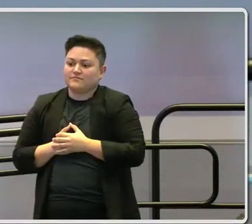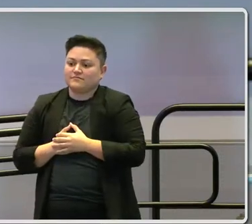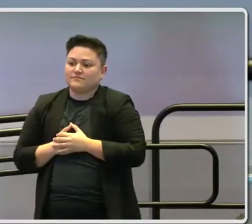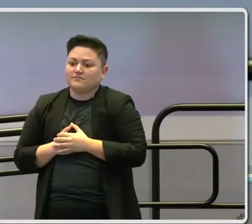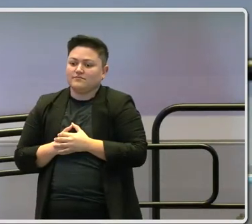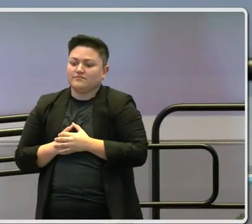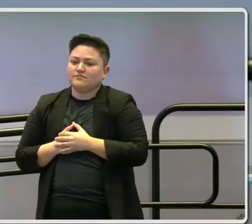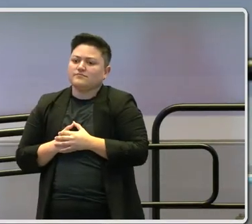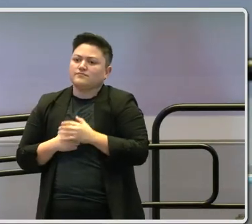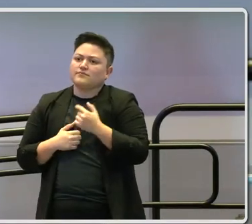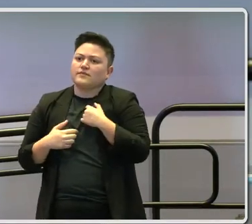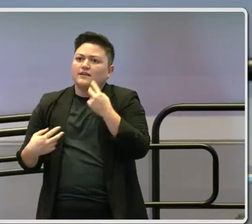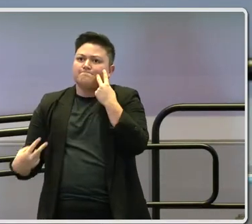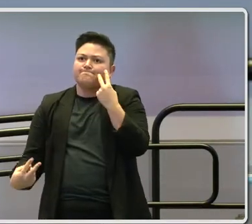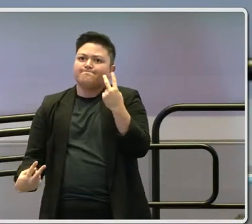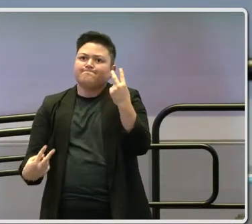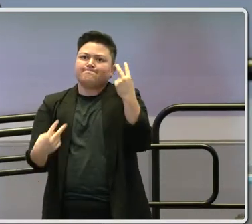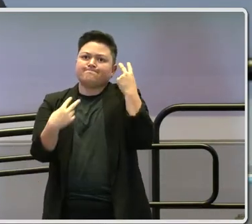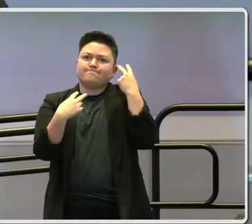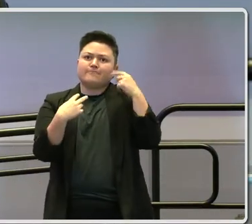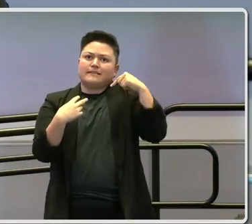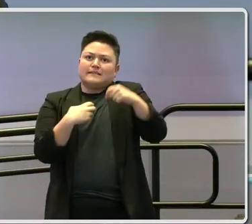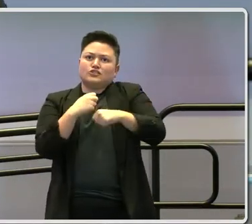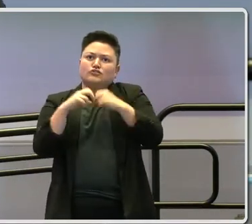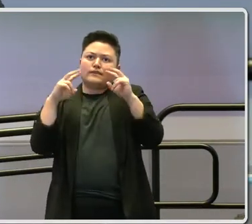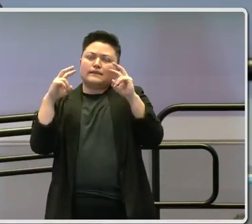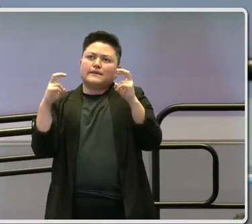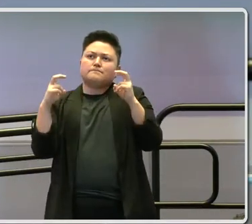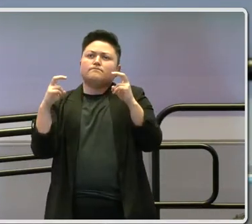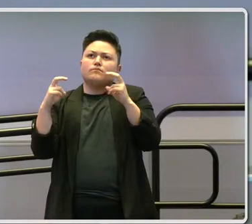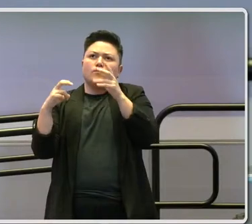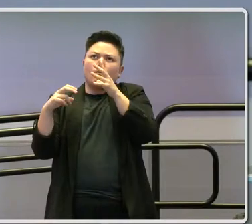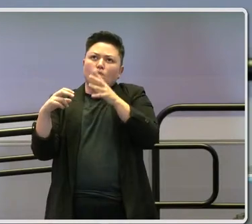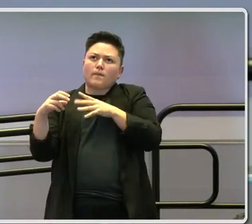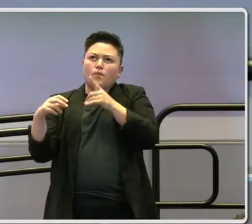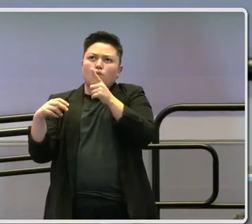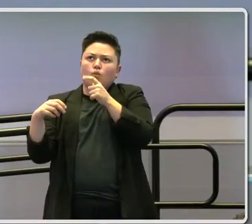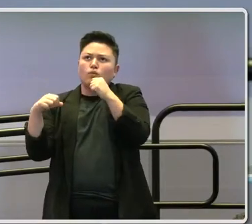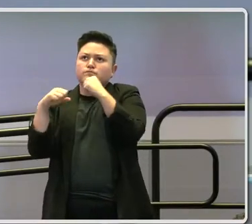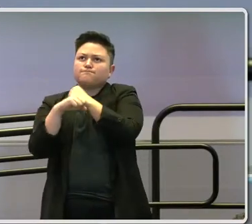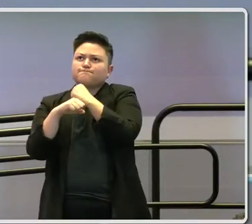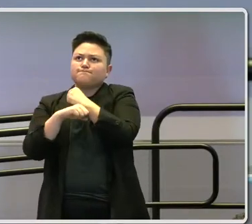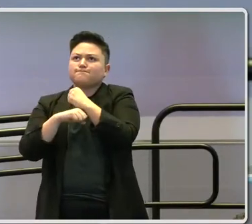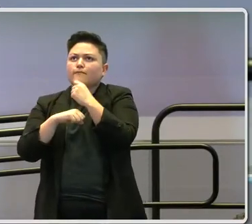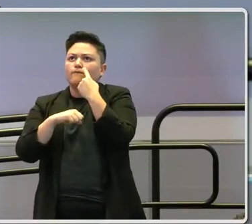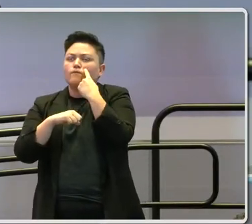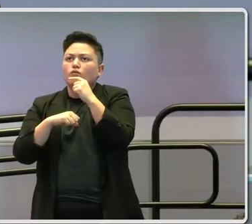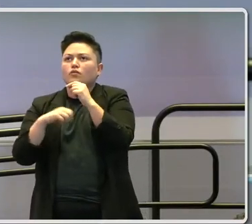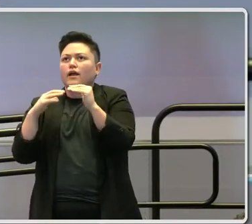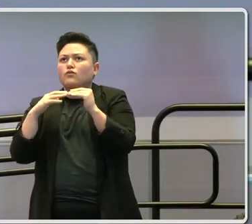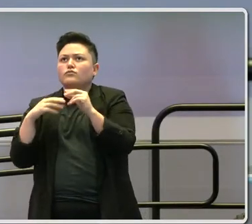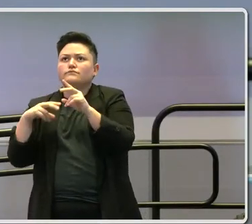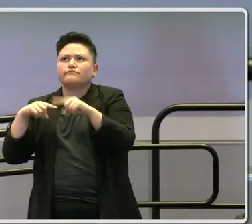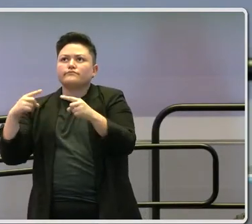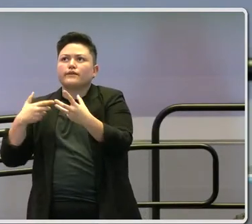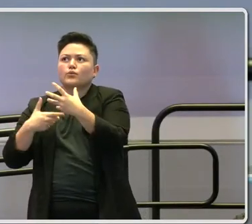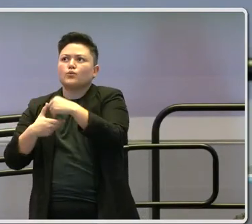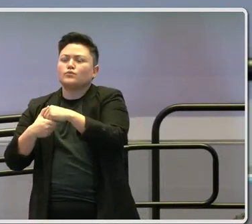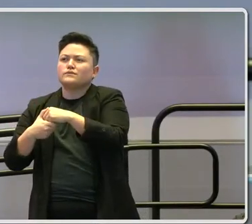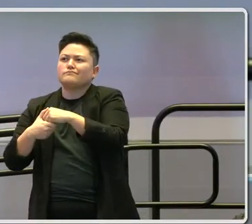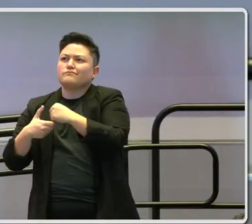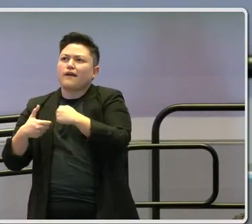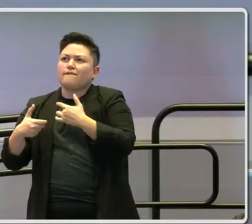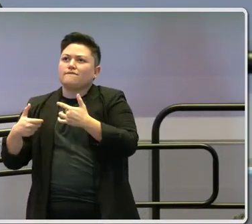When I reflect on this year's theme, women advocating for equity, diversity, and inclusion, my heart felt